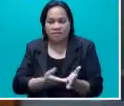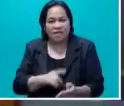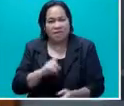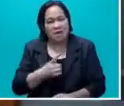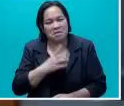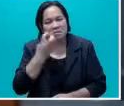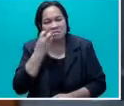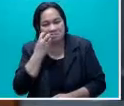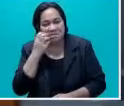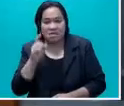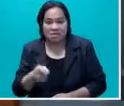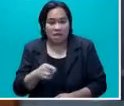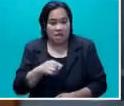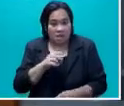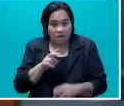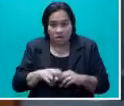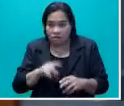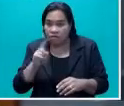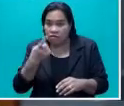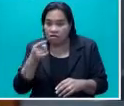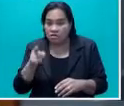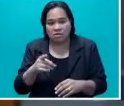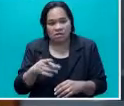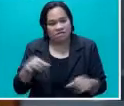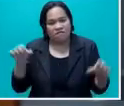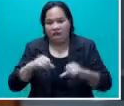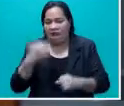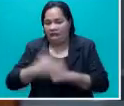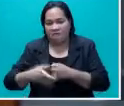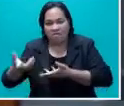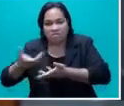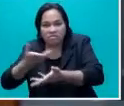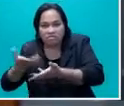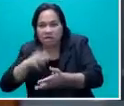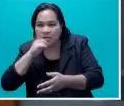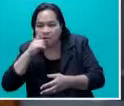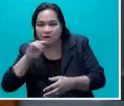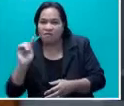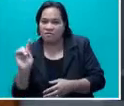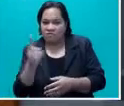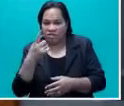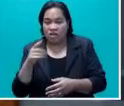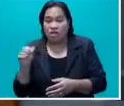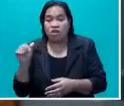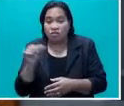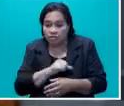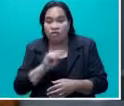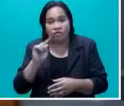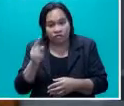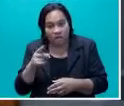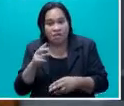Honorable Speaker, they have continuously failed to consult the people and deliberately deny the people of Fiji